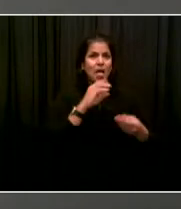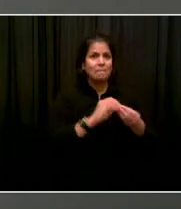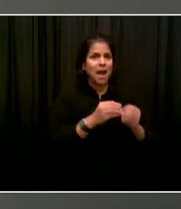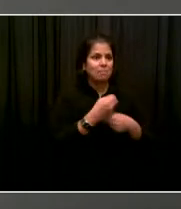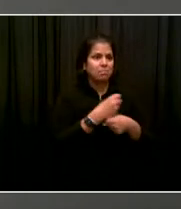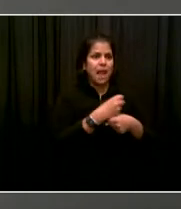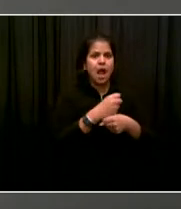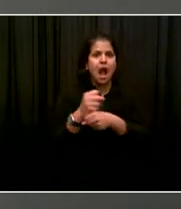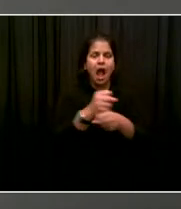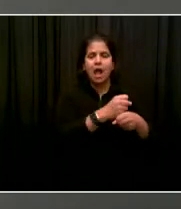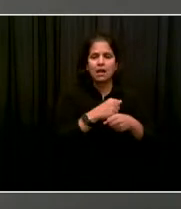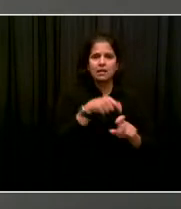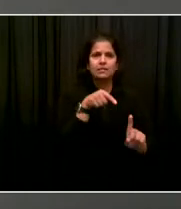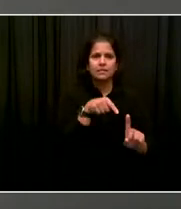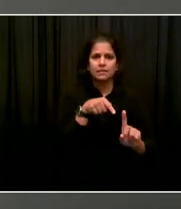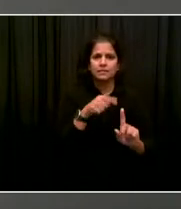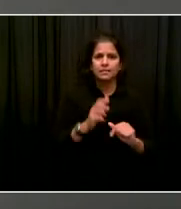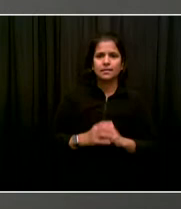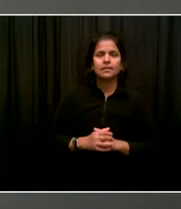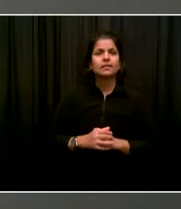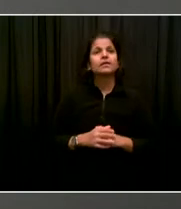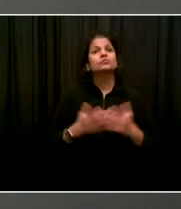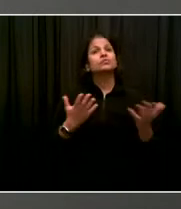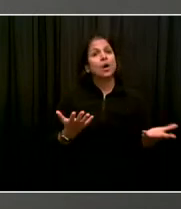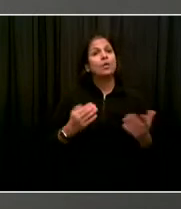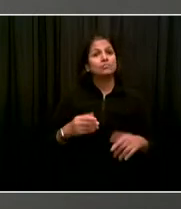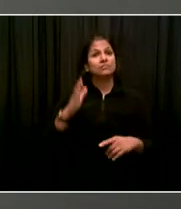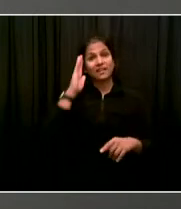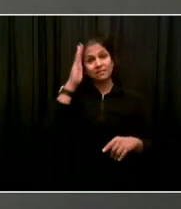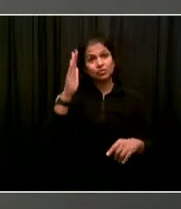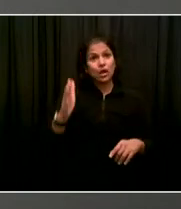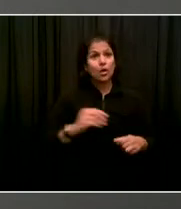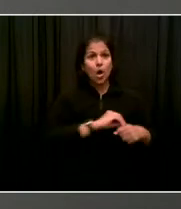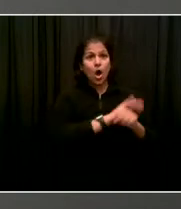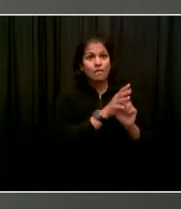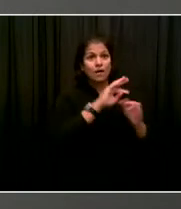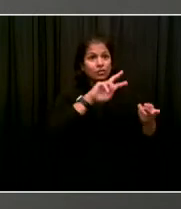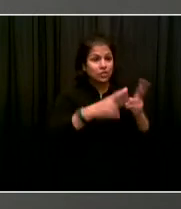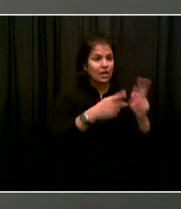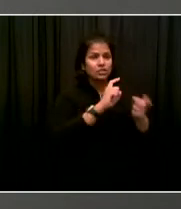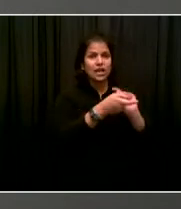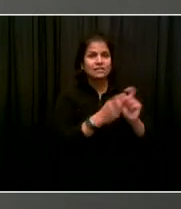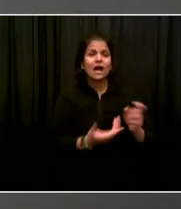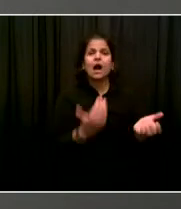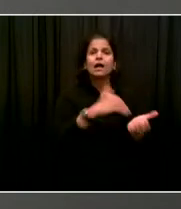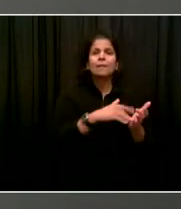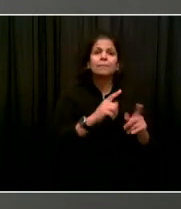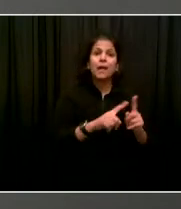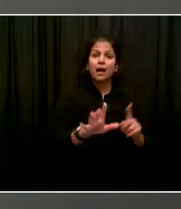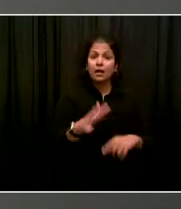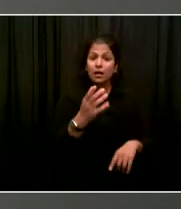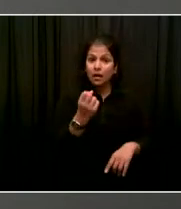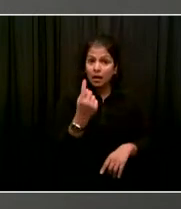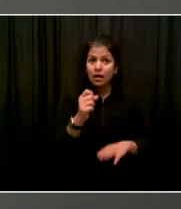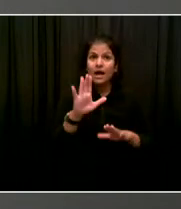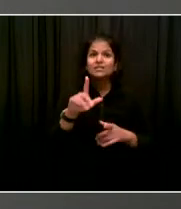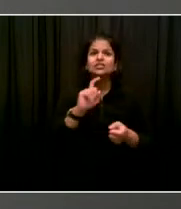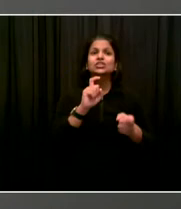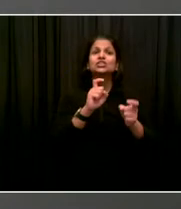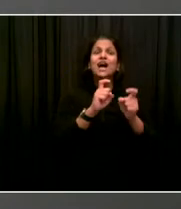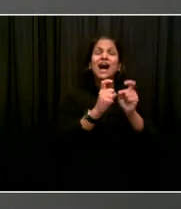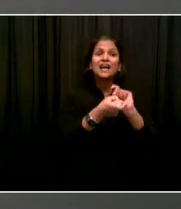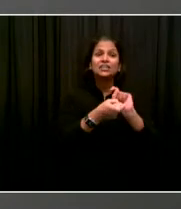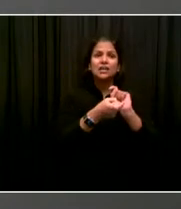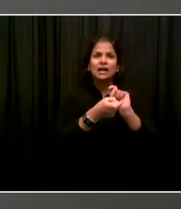be more mutations. Mutations don't have to be more lethal, despite what you see in science